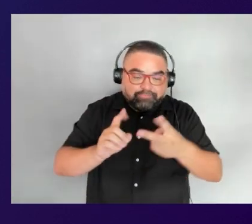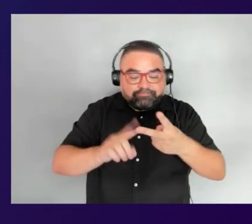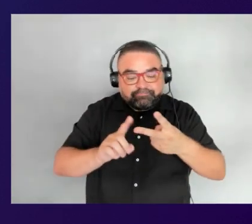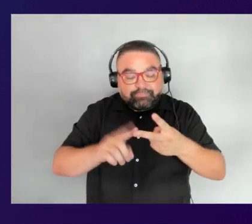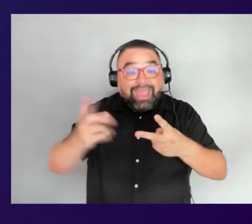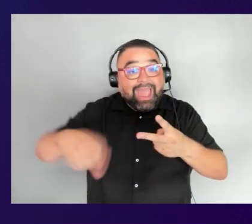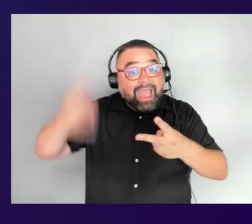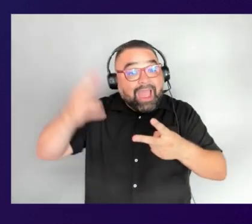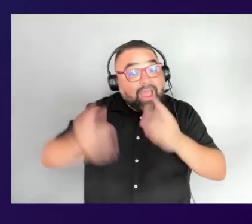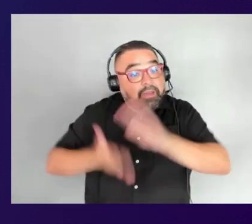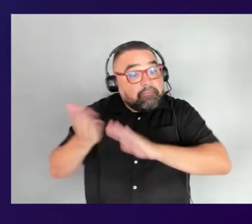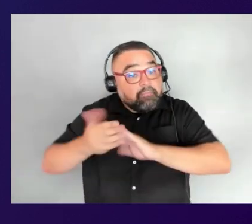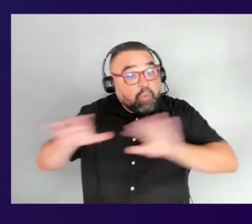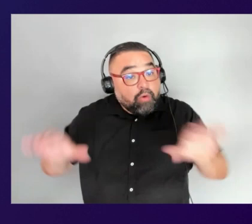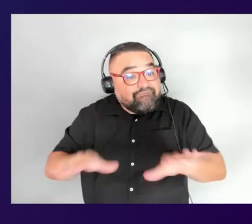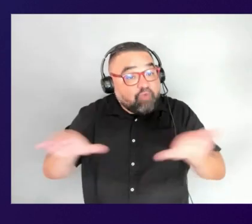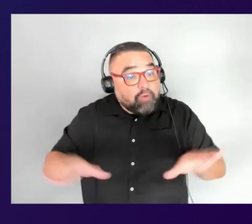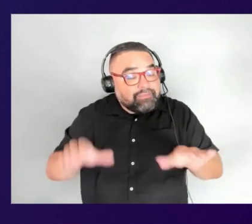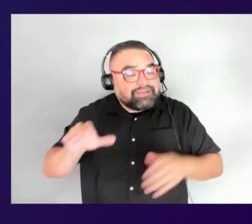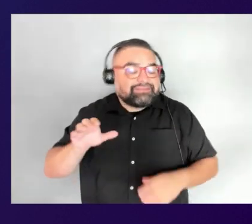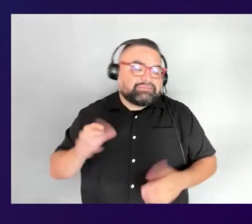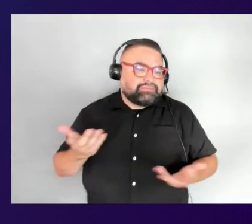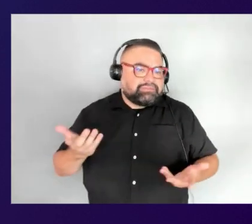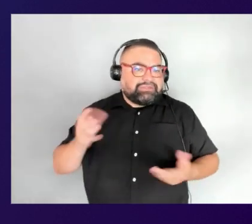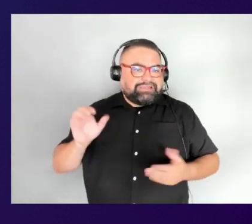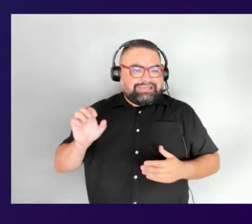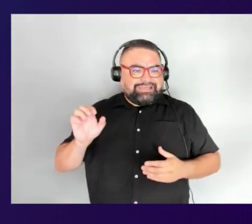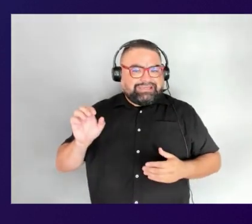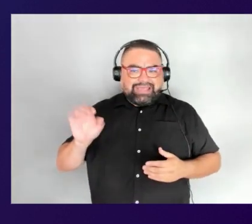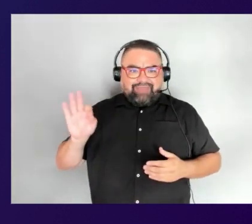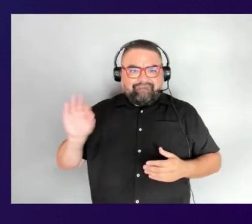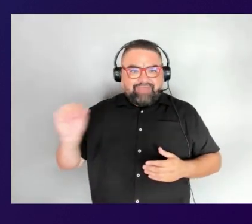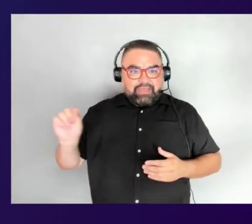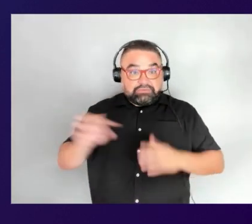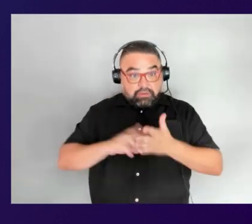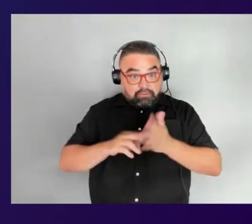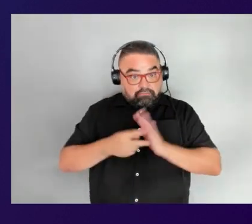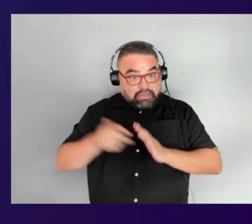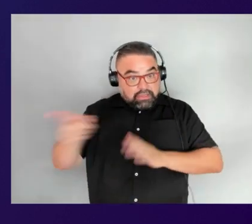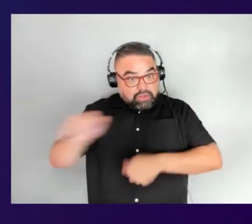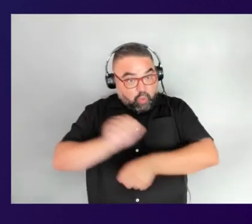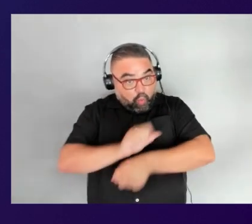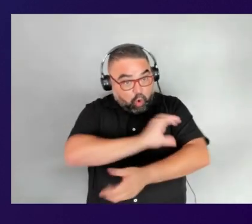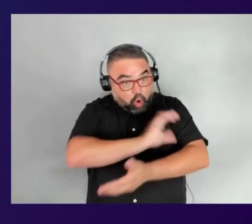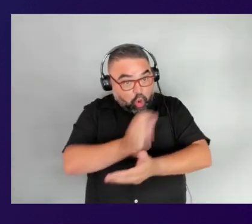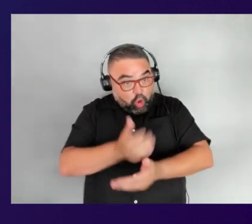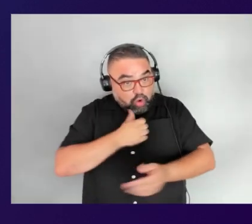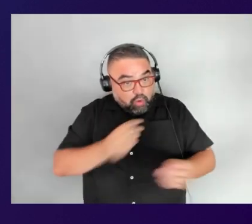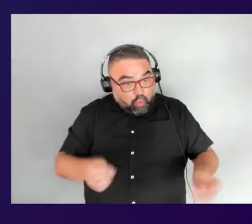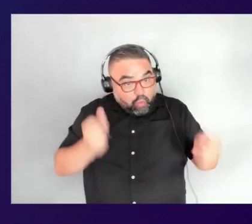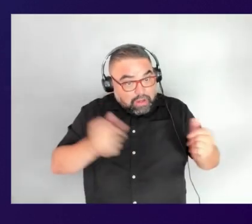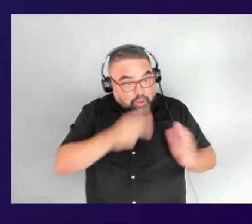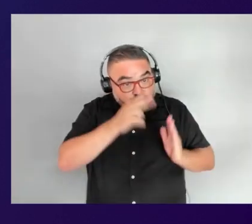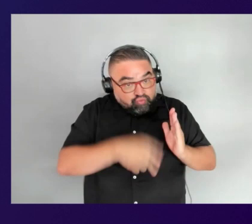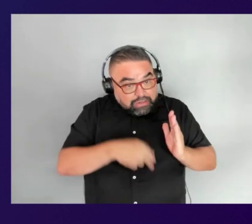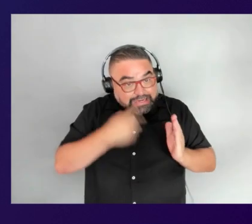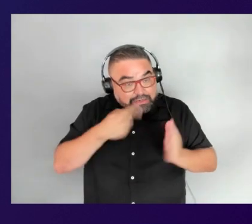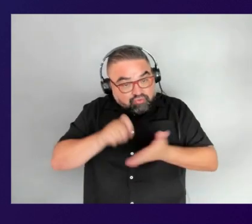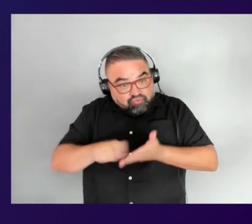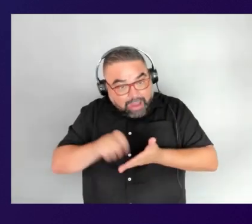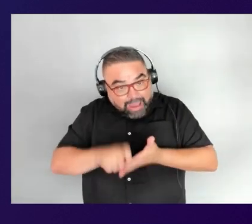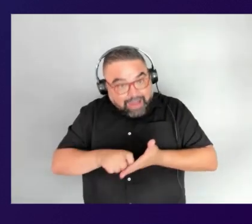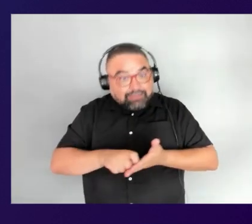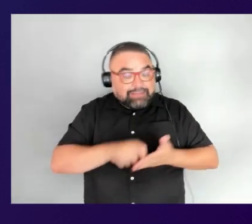for OpenZFS means that as they run their workload, their instances can quickly read and write that data, access that data, and ultimately get to a